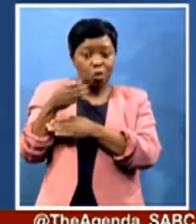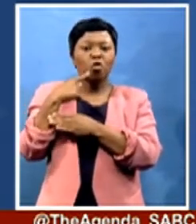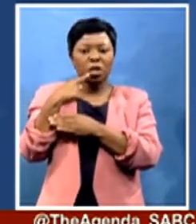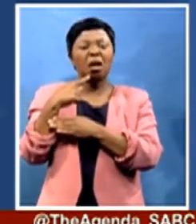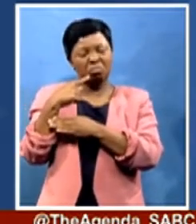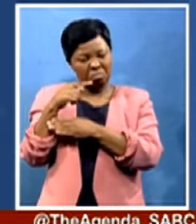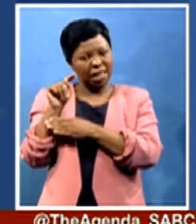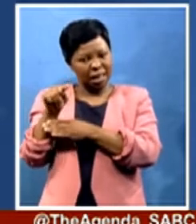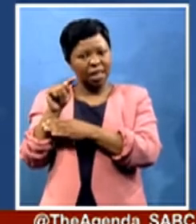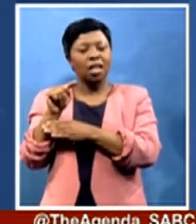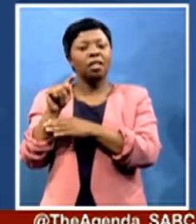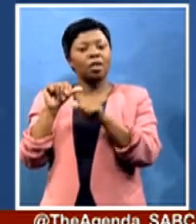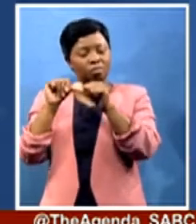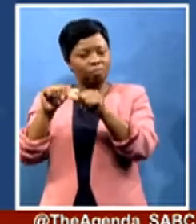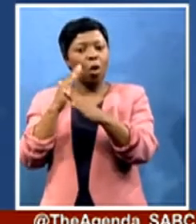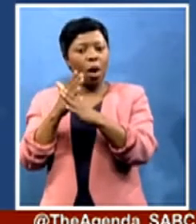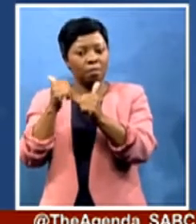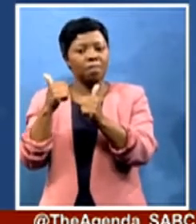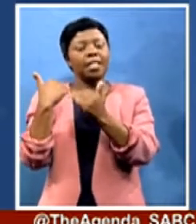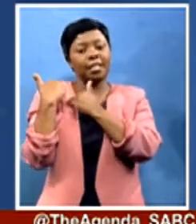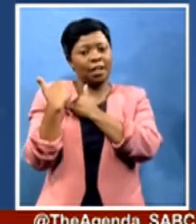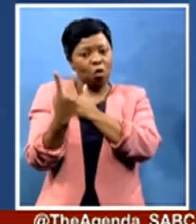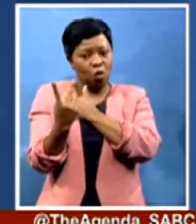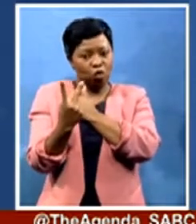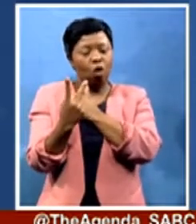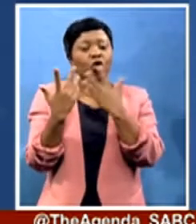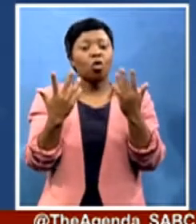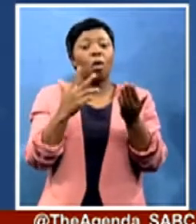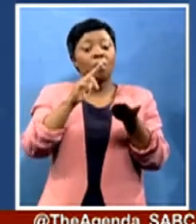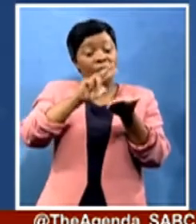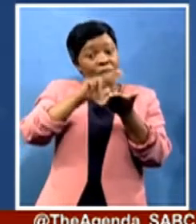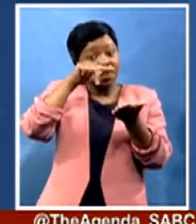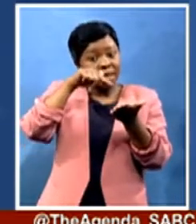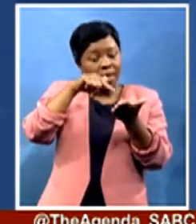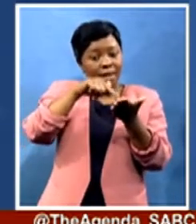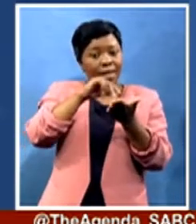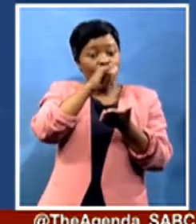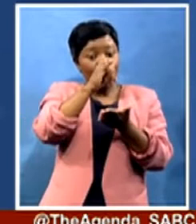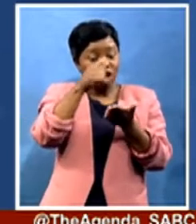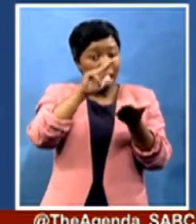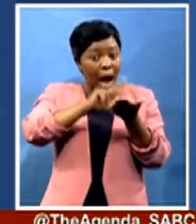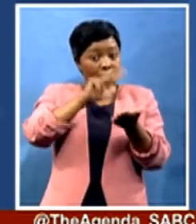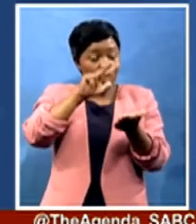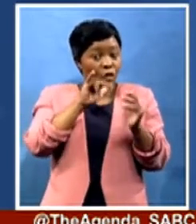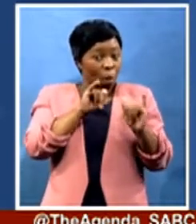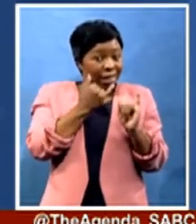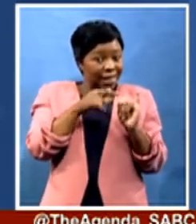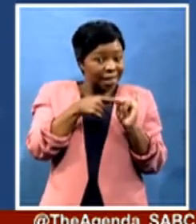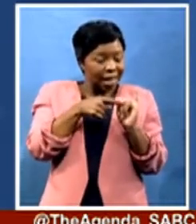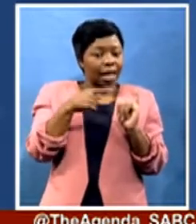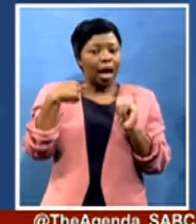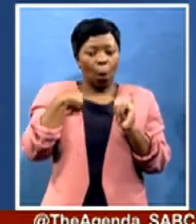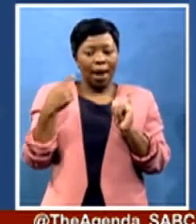while we were waiting for the regulator to approve the vaccine, we were able to offer vaccination of healthcare workers who